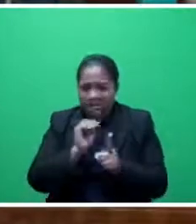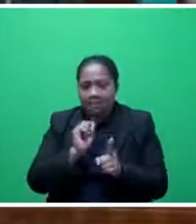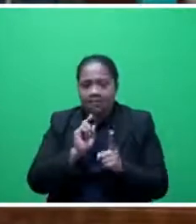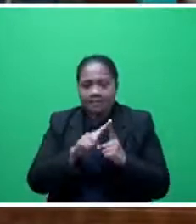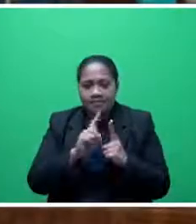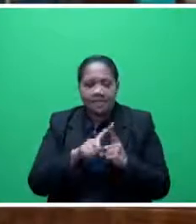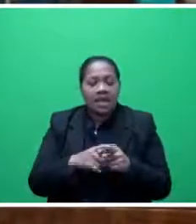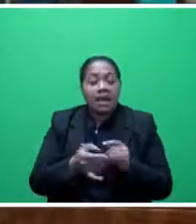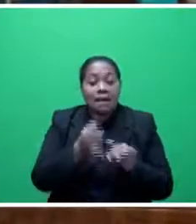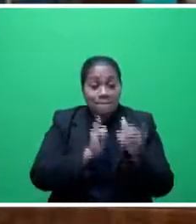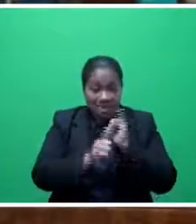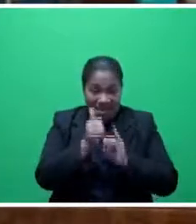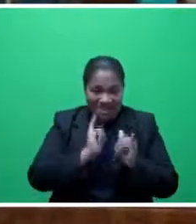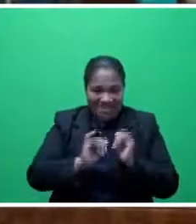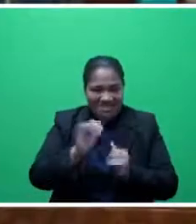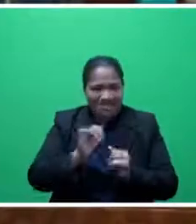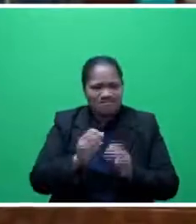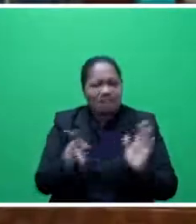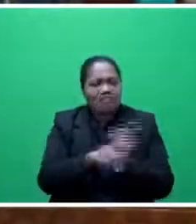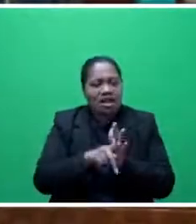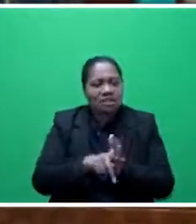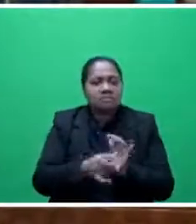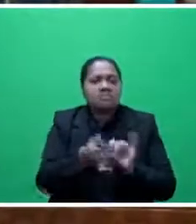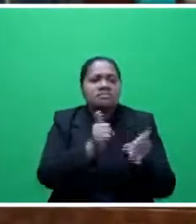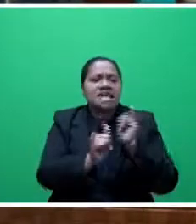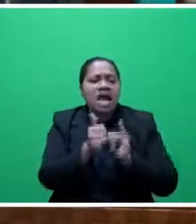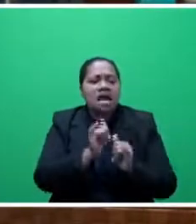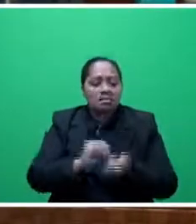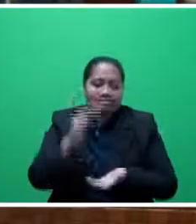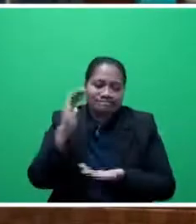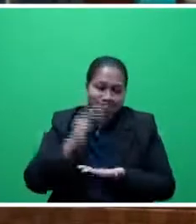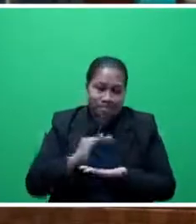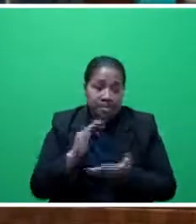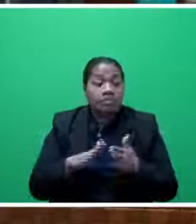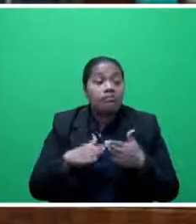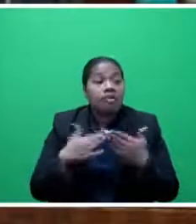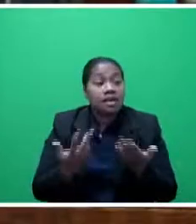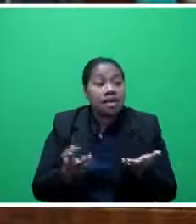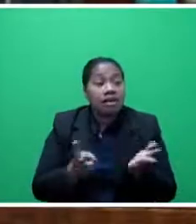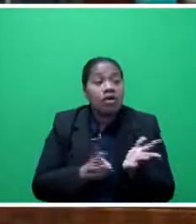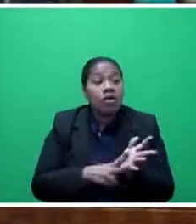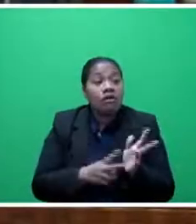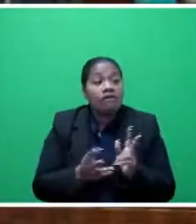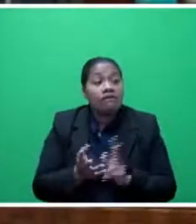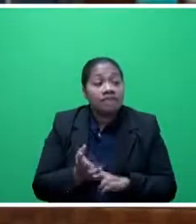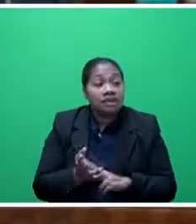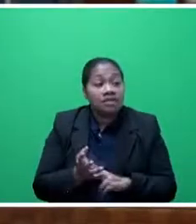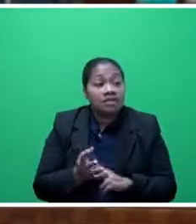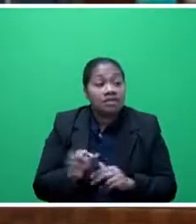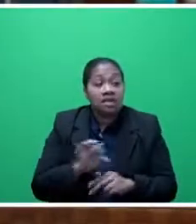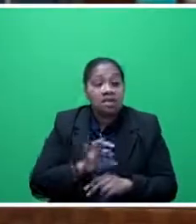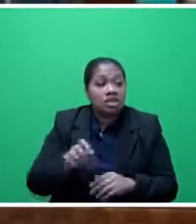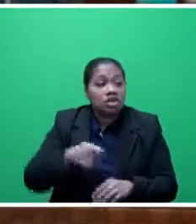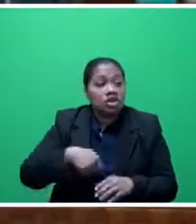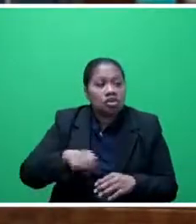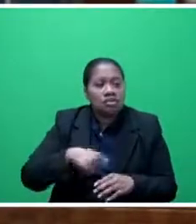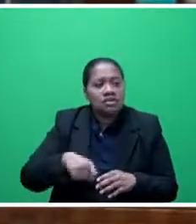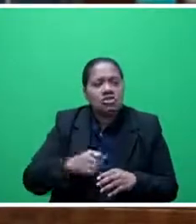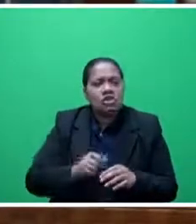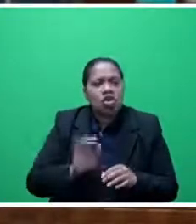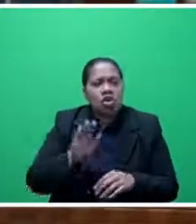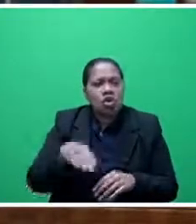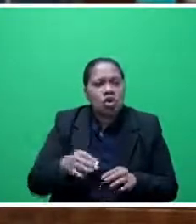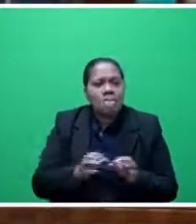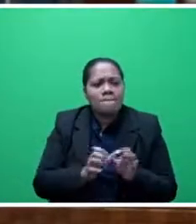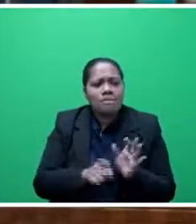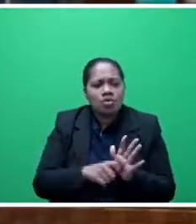Beer is coming down. But now, in the villages, they don't need sombu. They just pick up the phone and call Samsung,